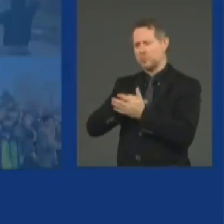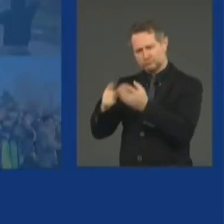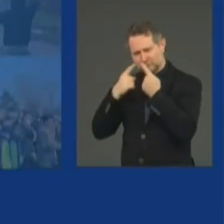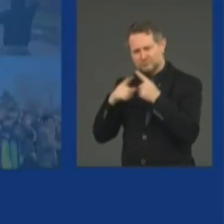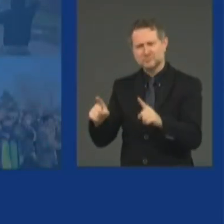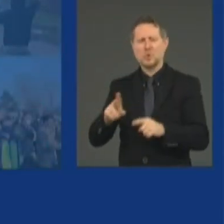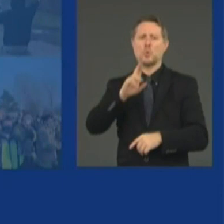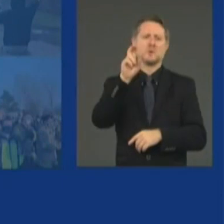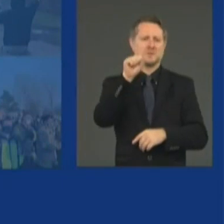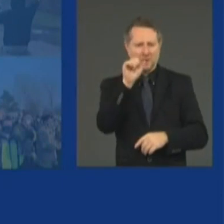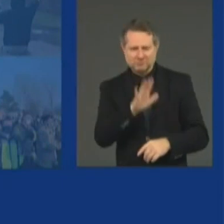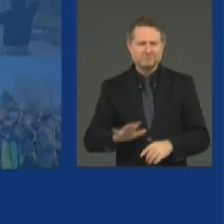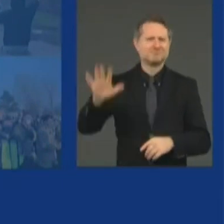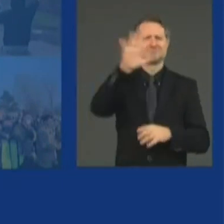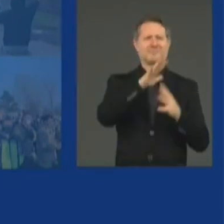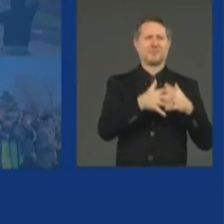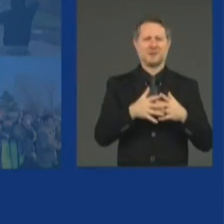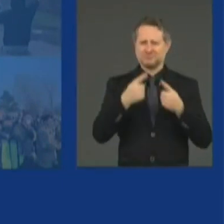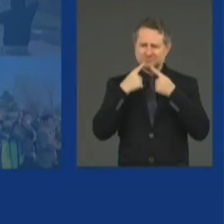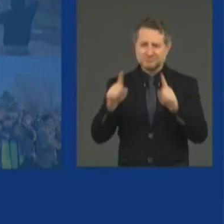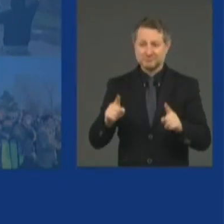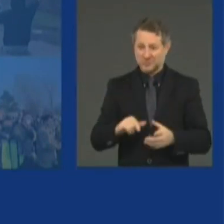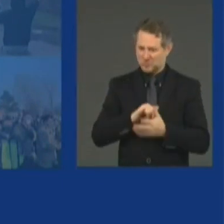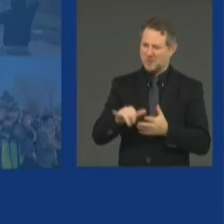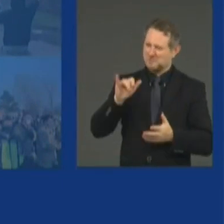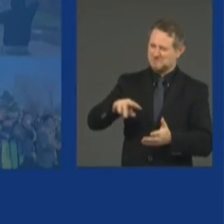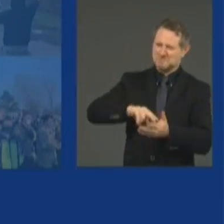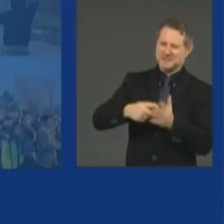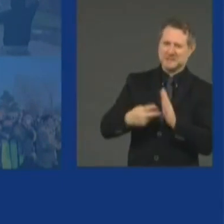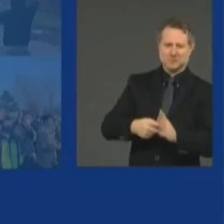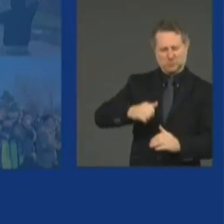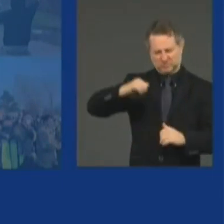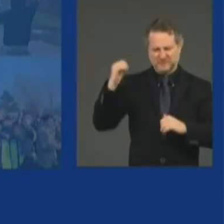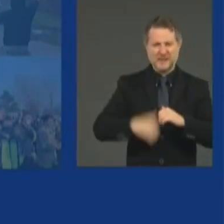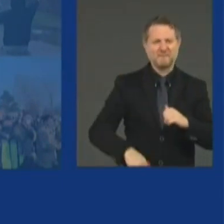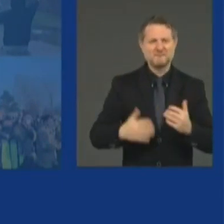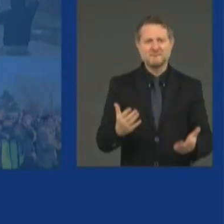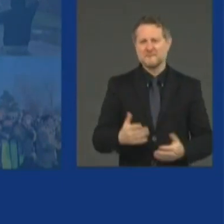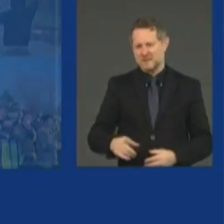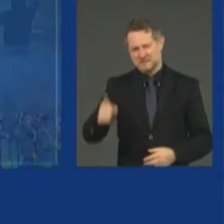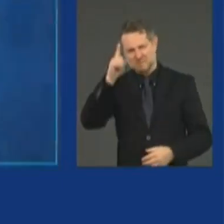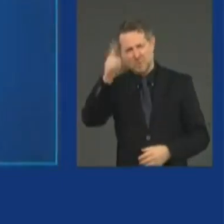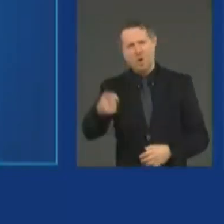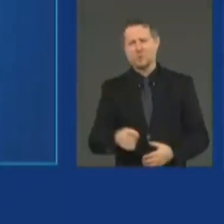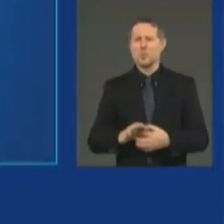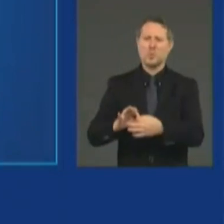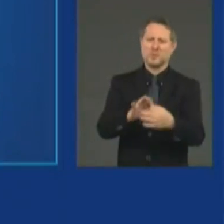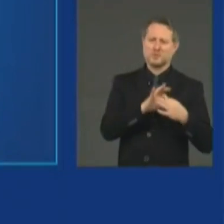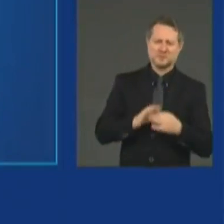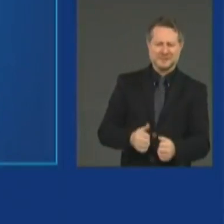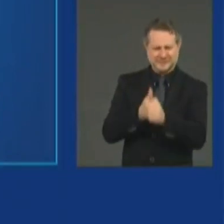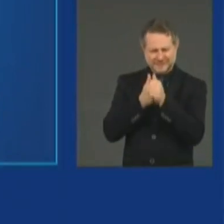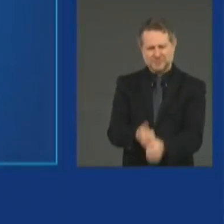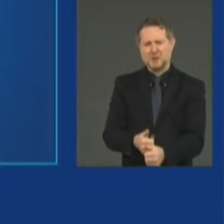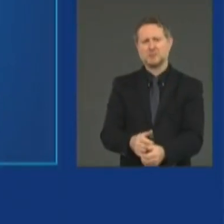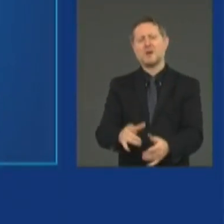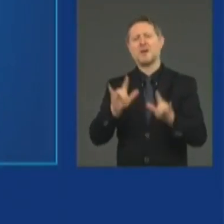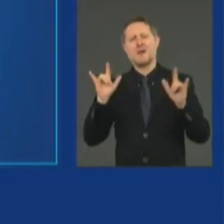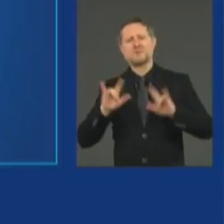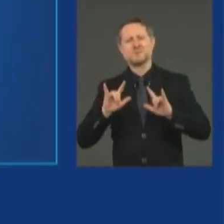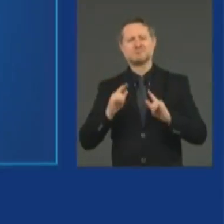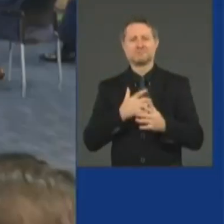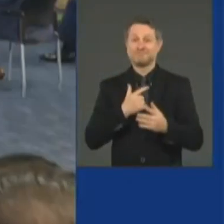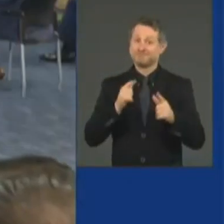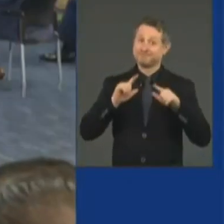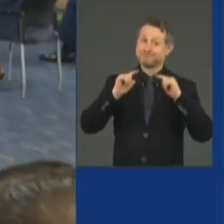America. And that's what it means to be New York tough, smart, united, disciplined, and loving. Thank you. Questions? Governor,